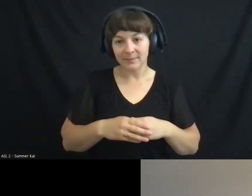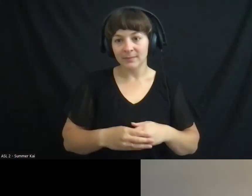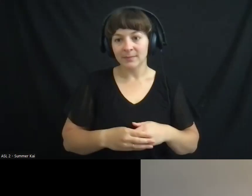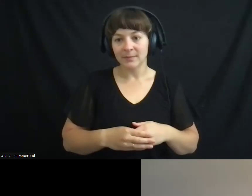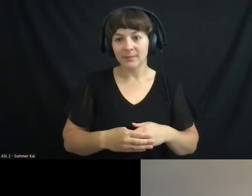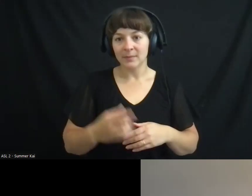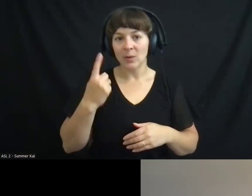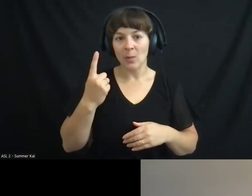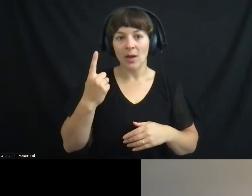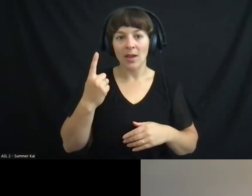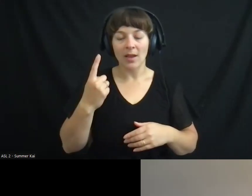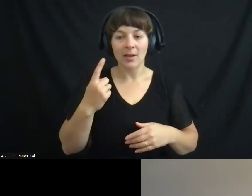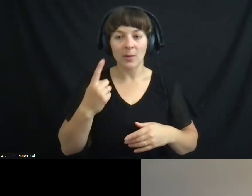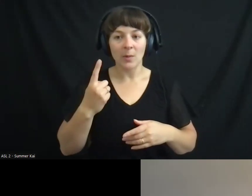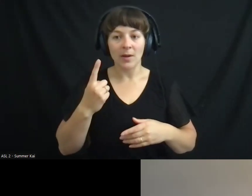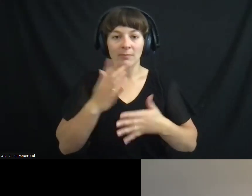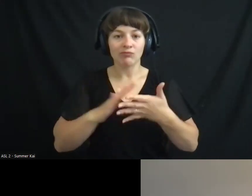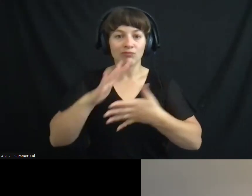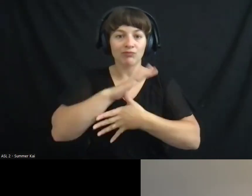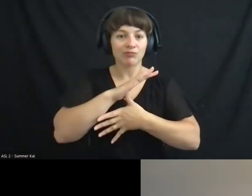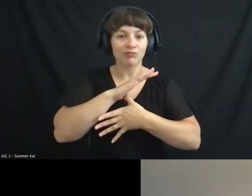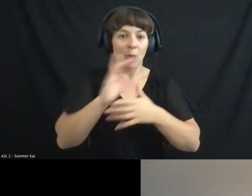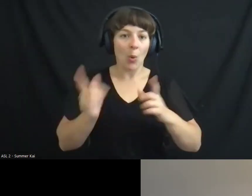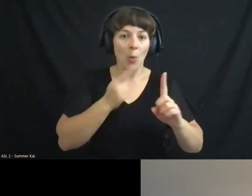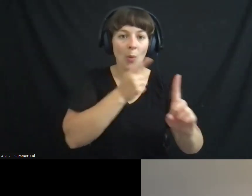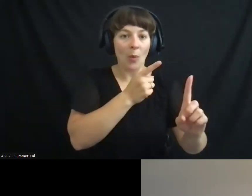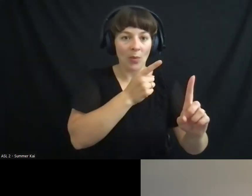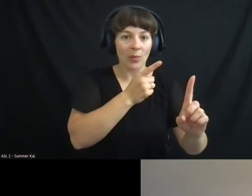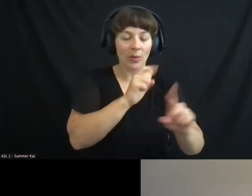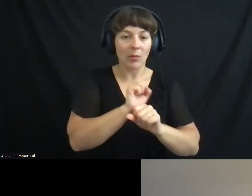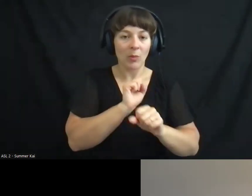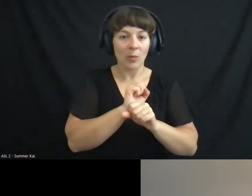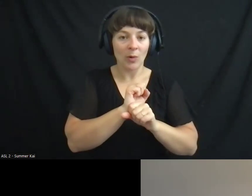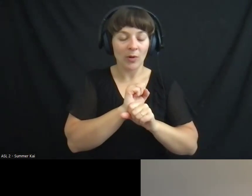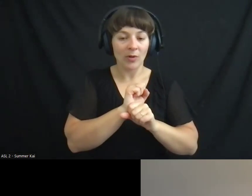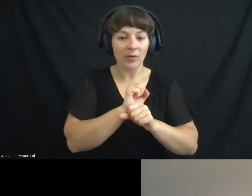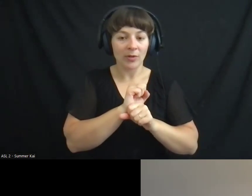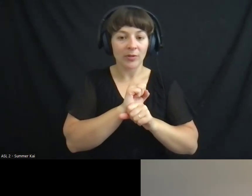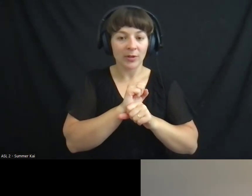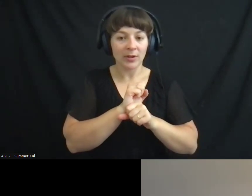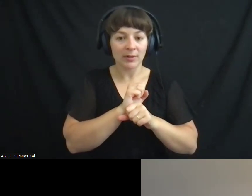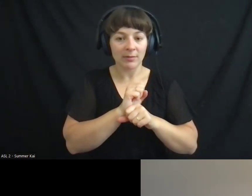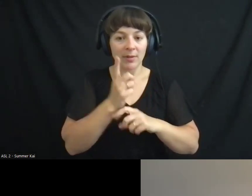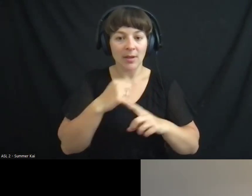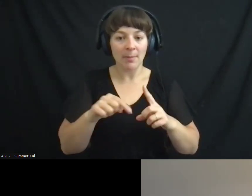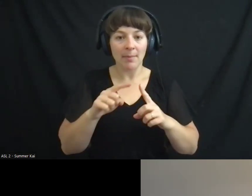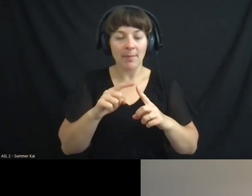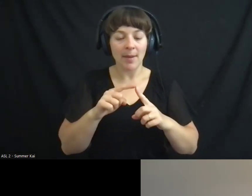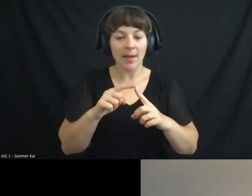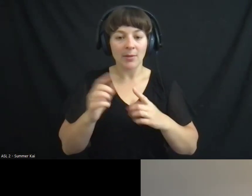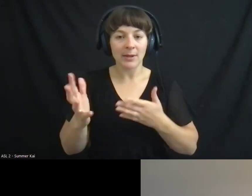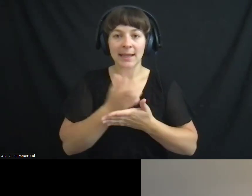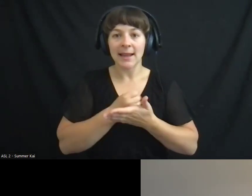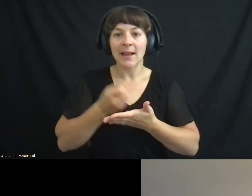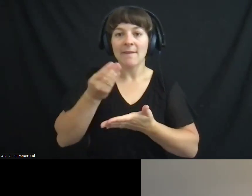main initiatives that we were working on was on getting a funding